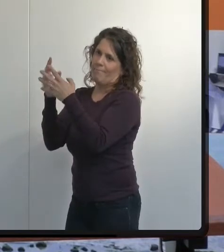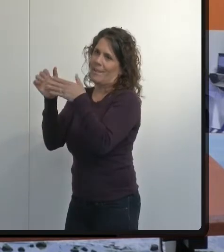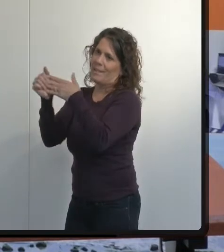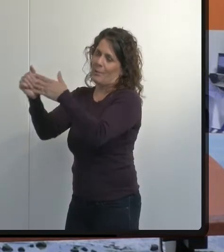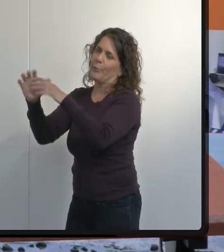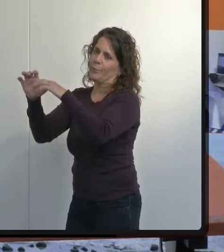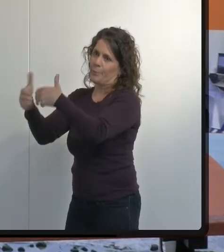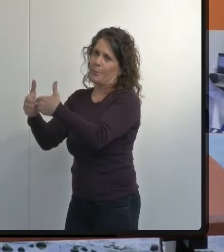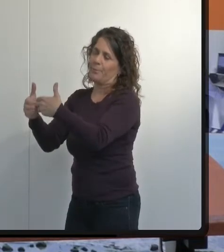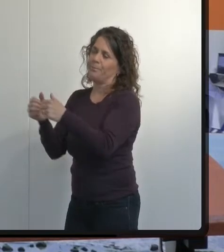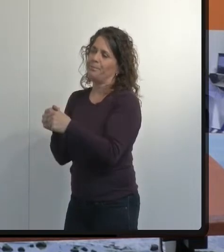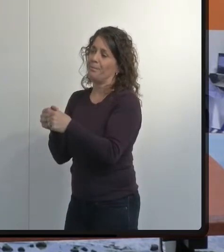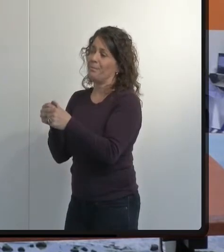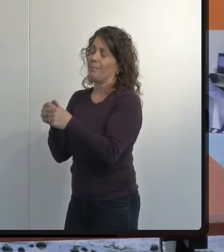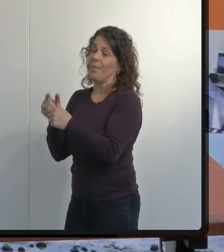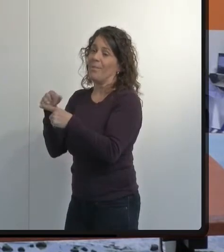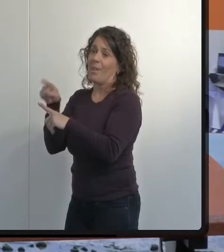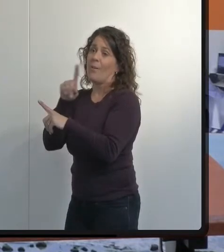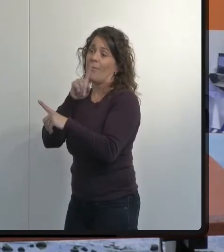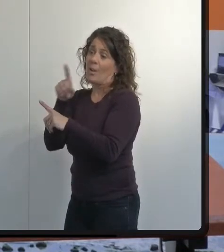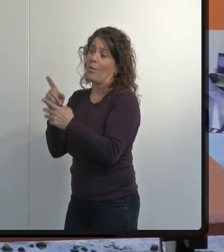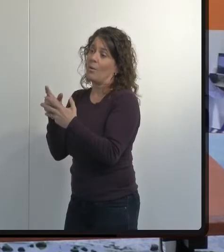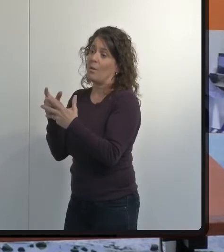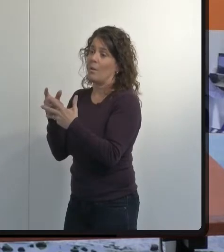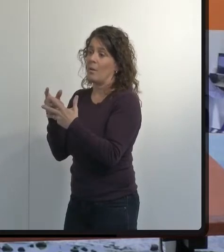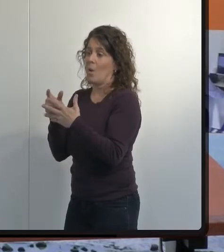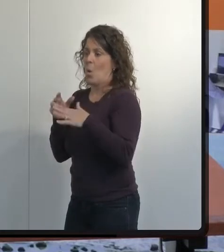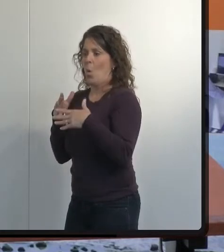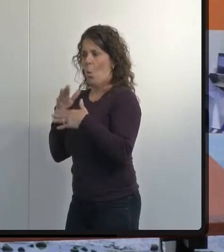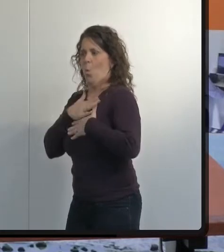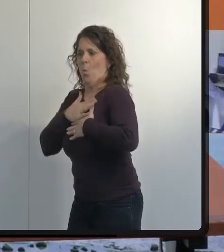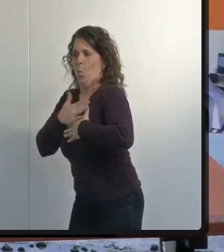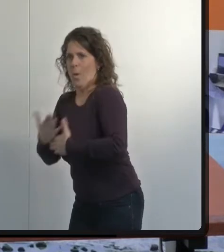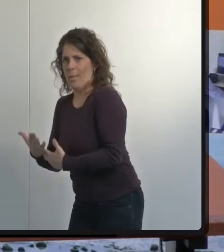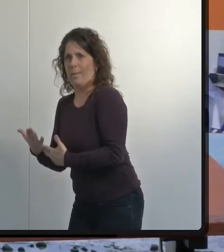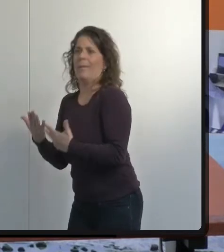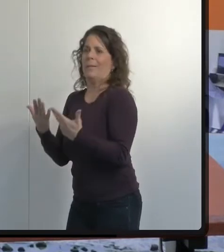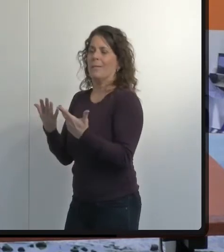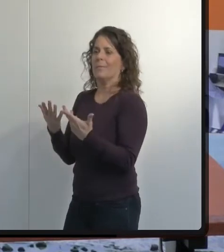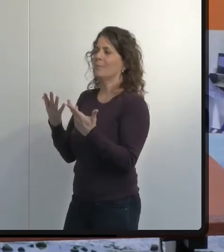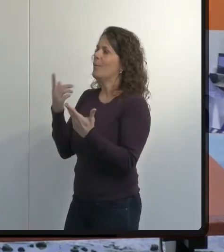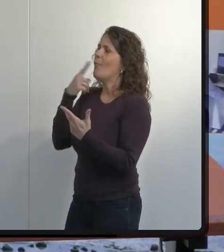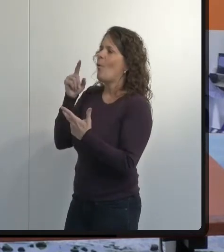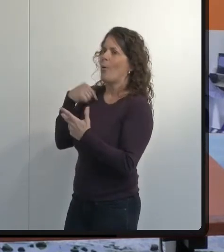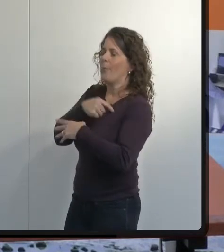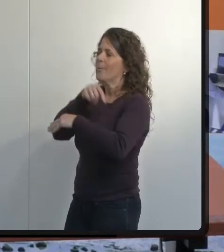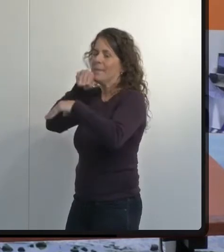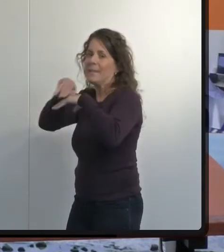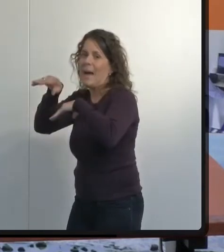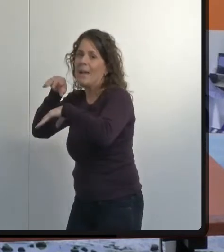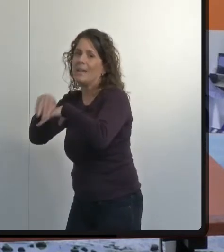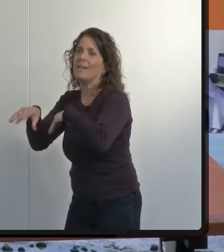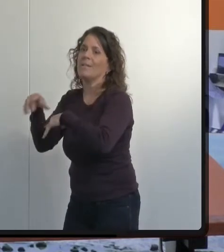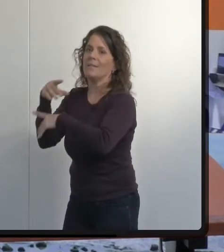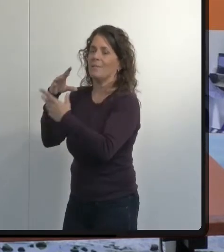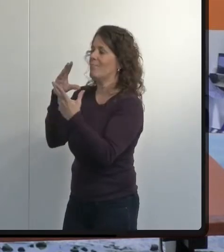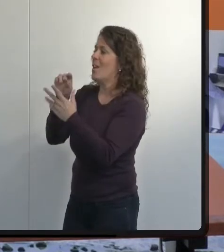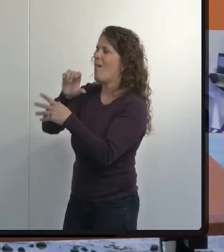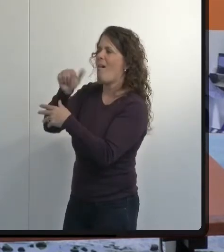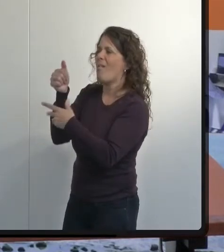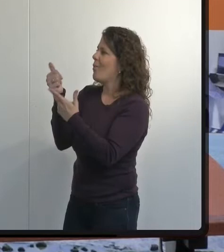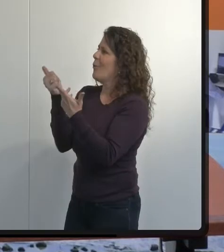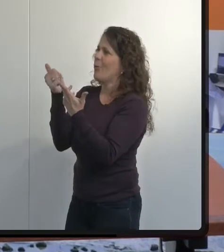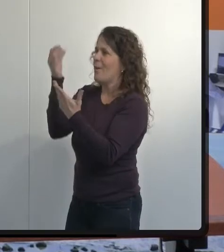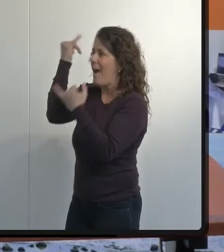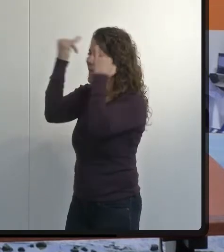supporting them, and they are very open to guidance and following them. So they have a really good staff,